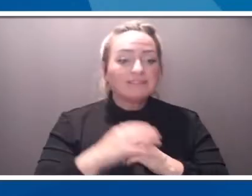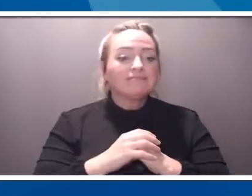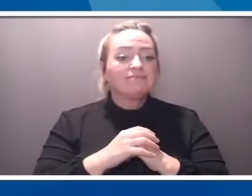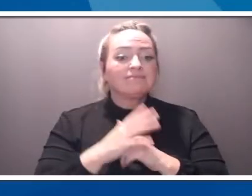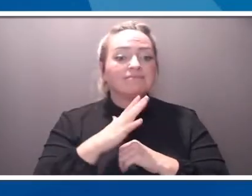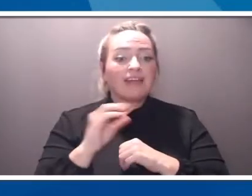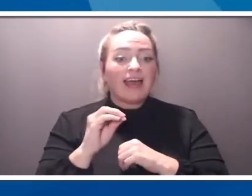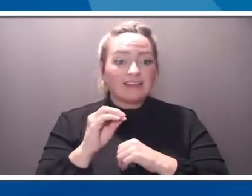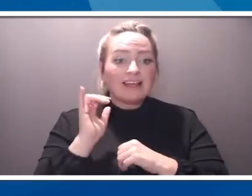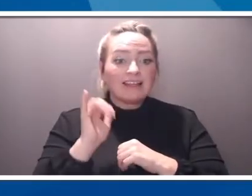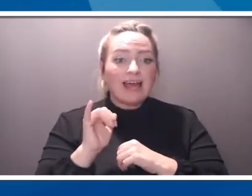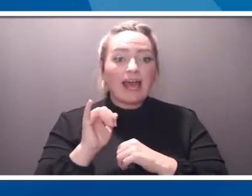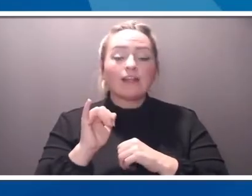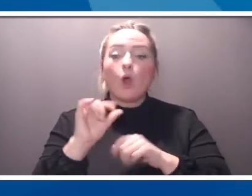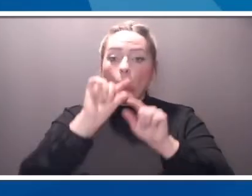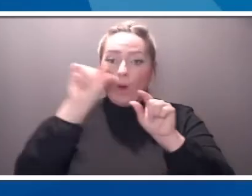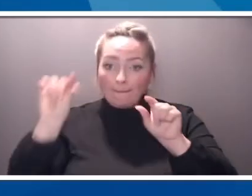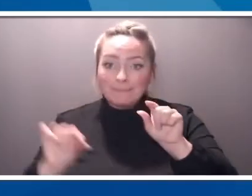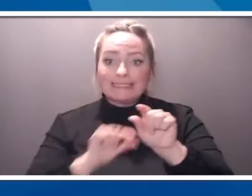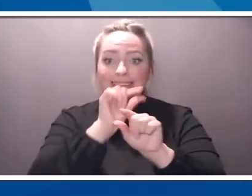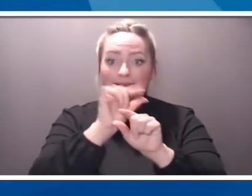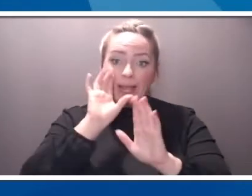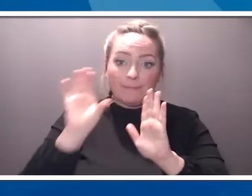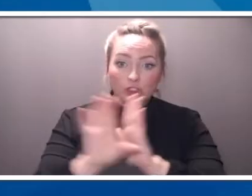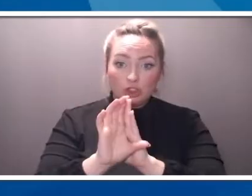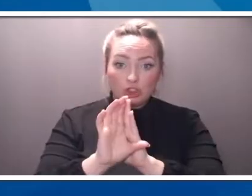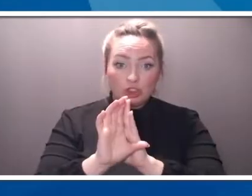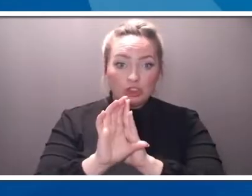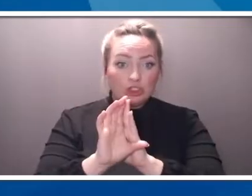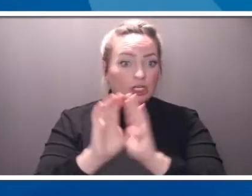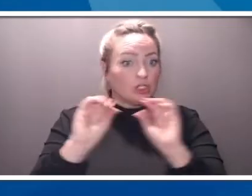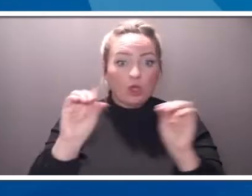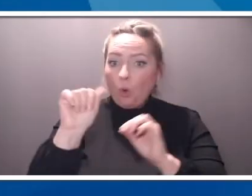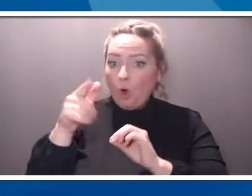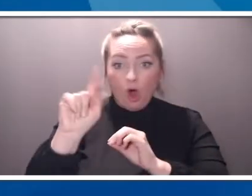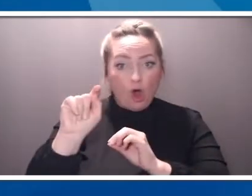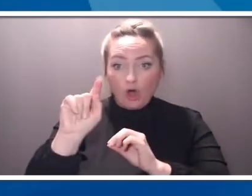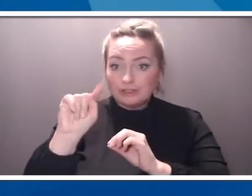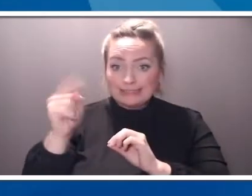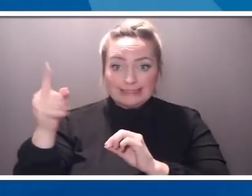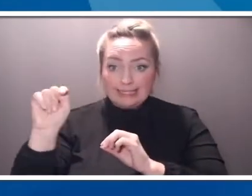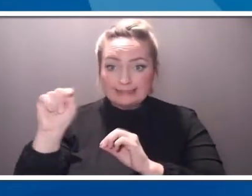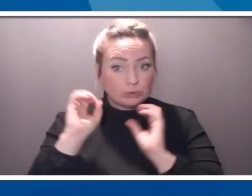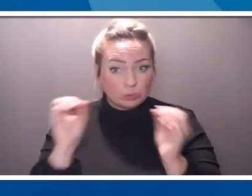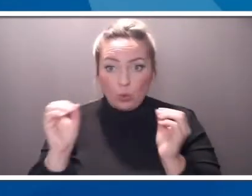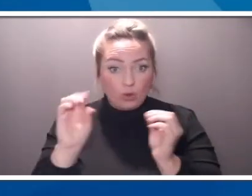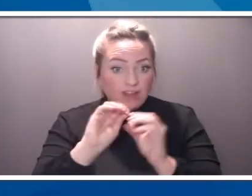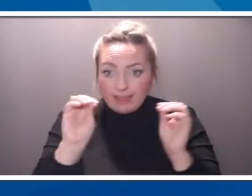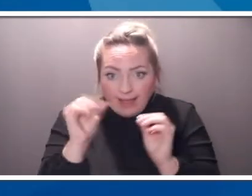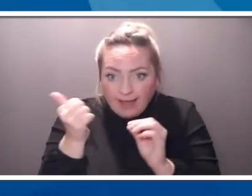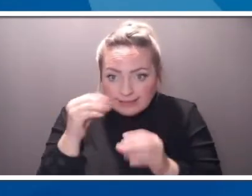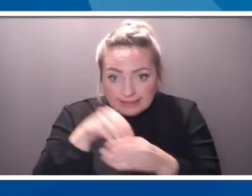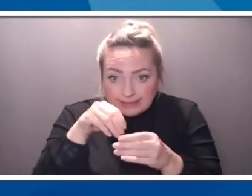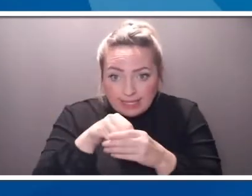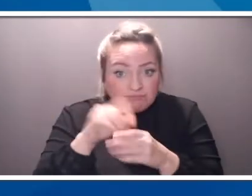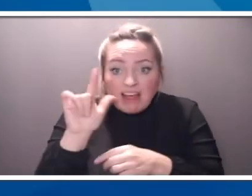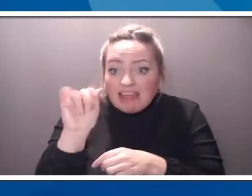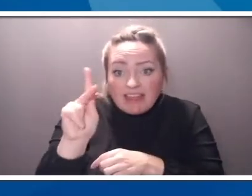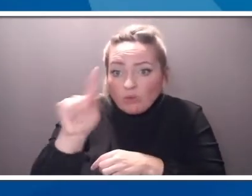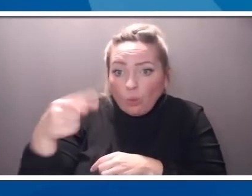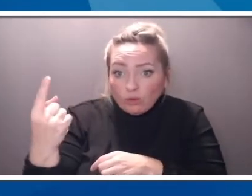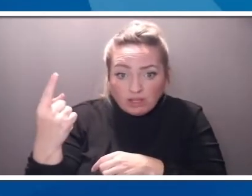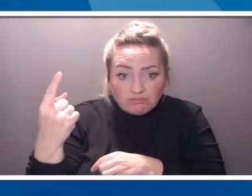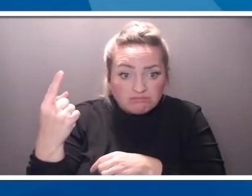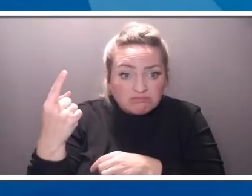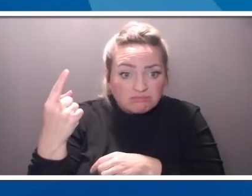link, and that wraps around an image, and the image has no alt text, and there's nothing else in